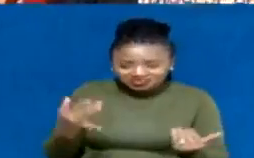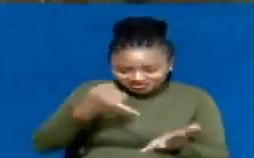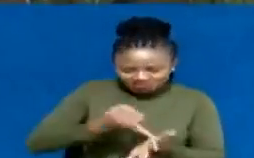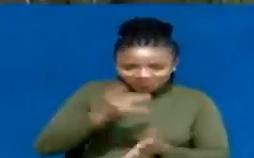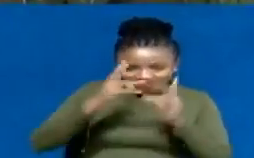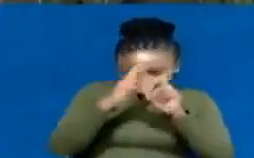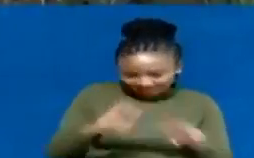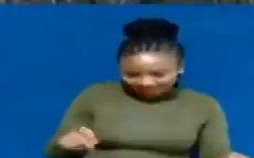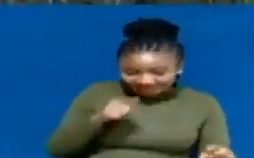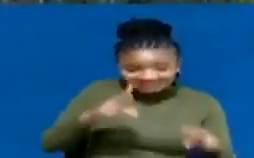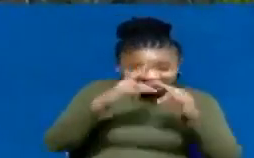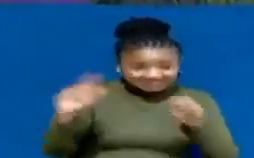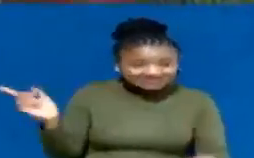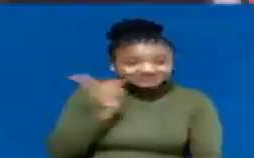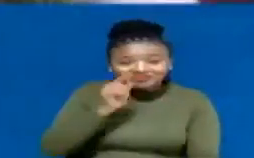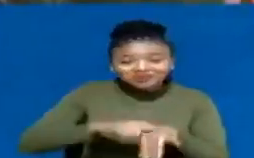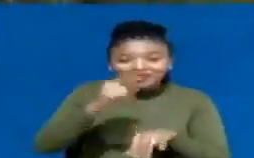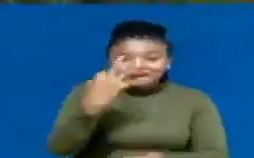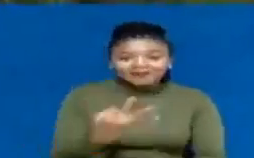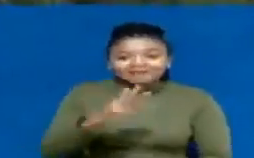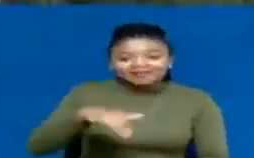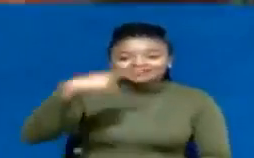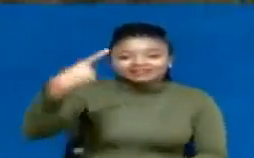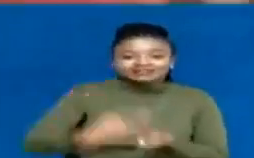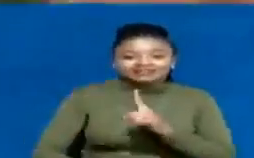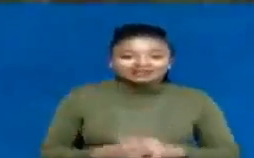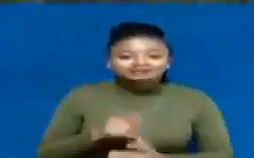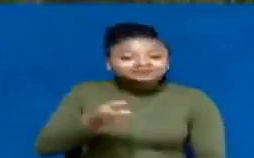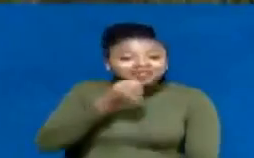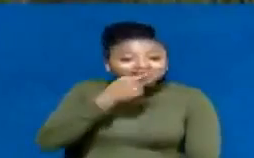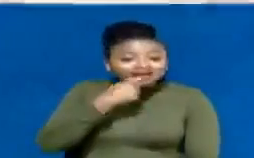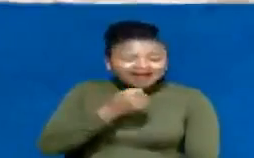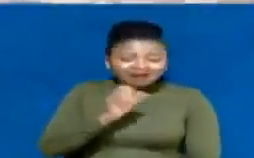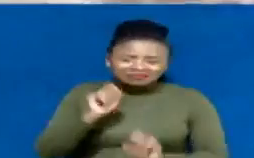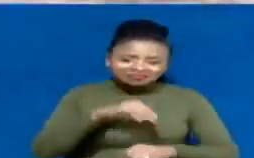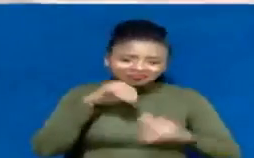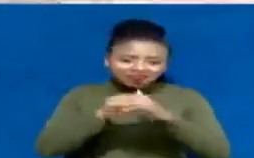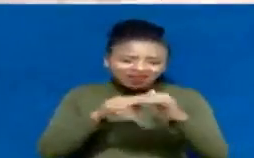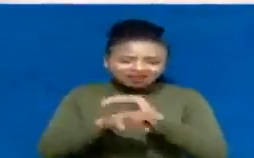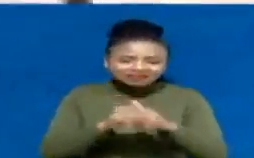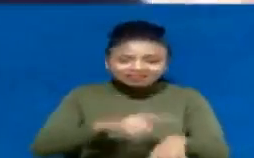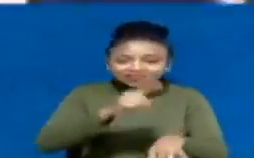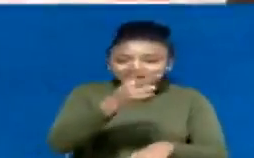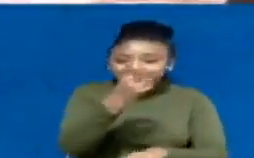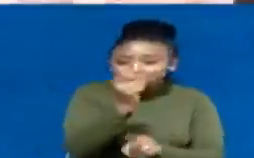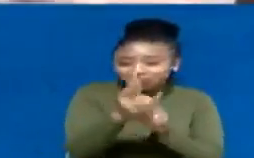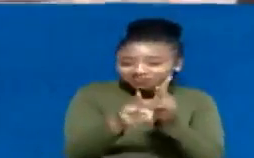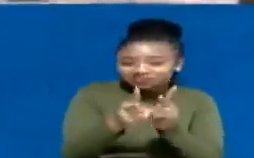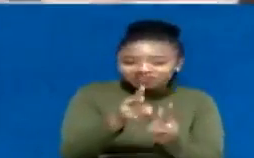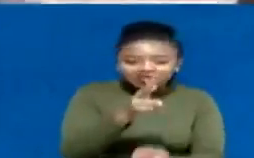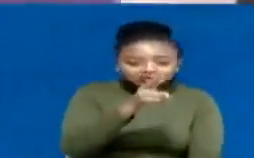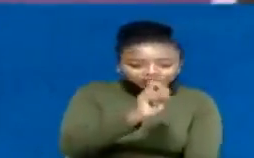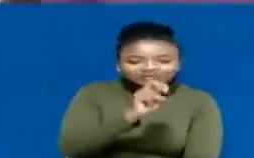study that is expected to be complete by March next year. The drug will, however, be available for use in 2023